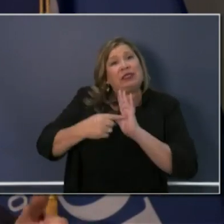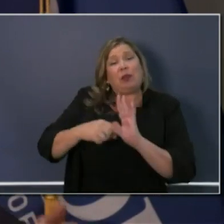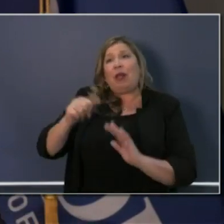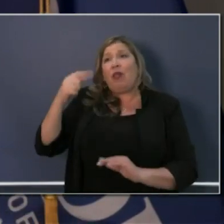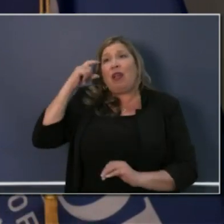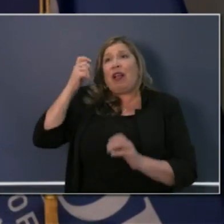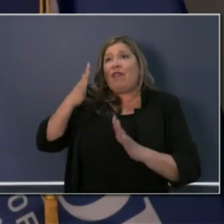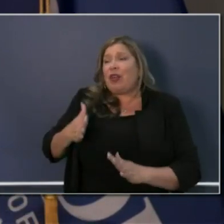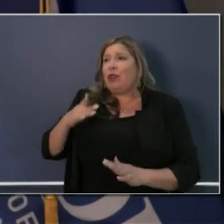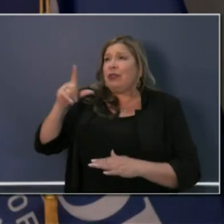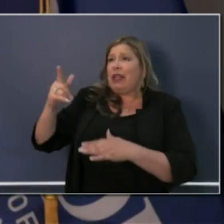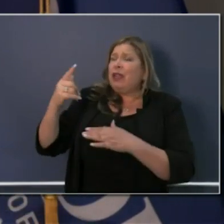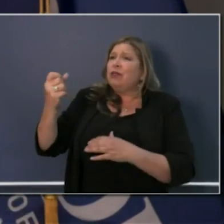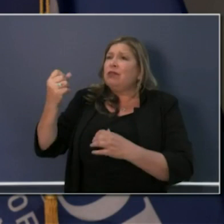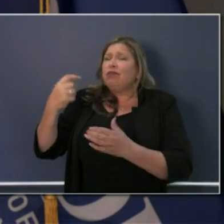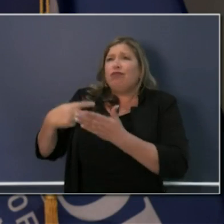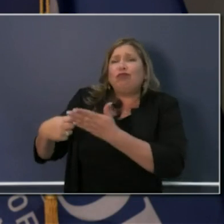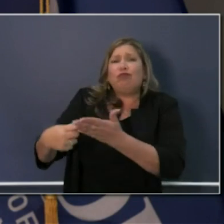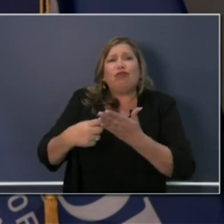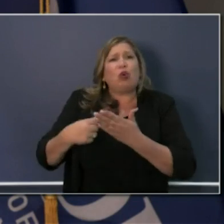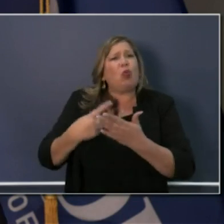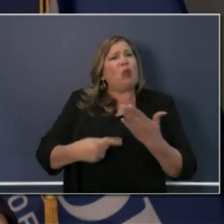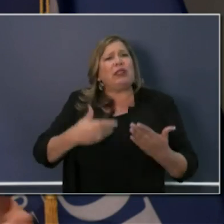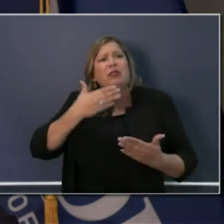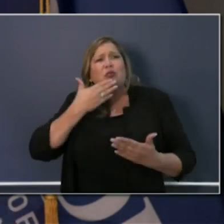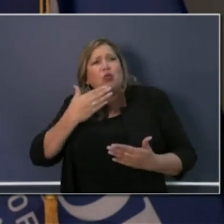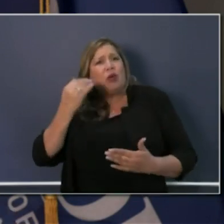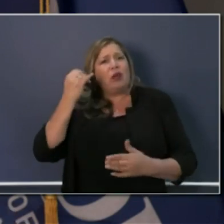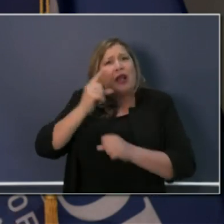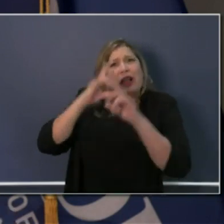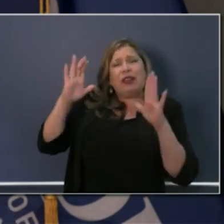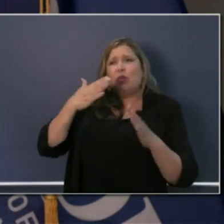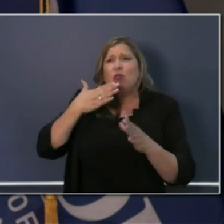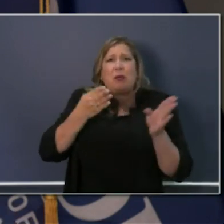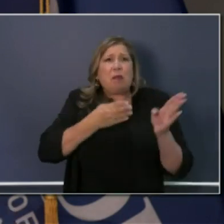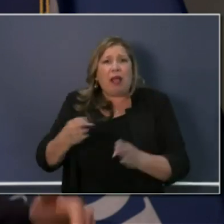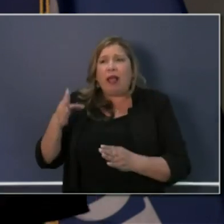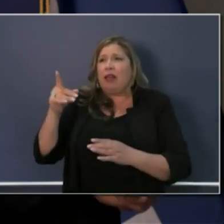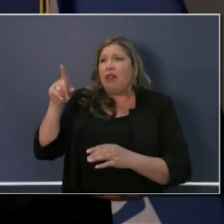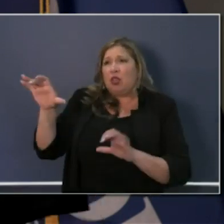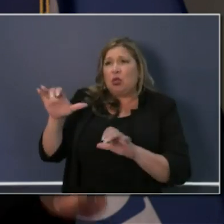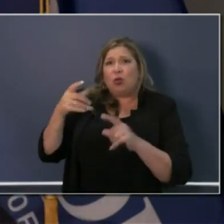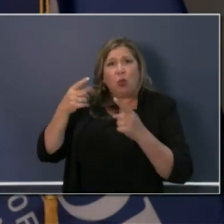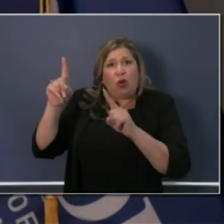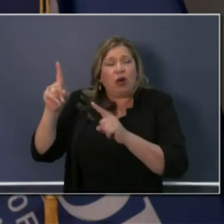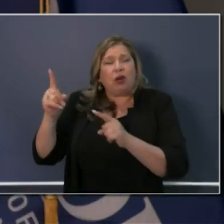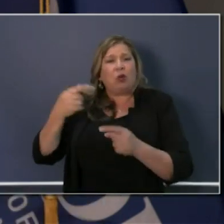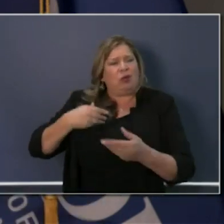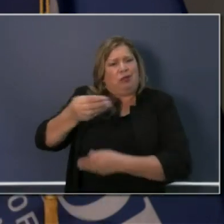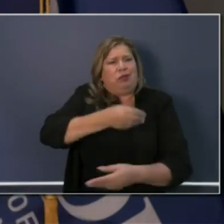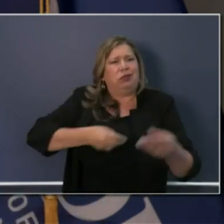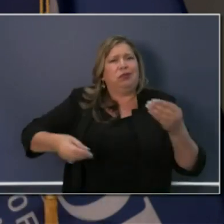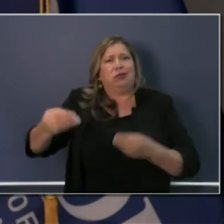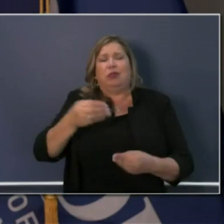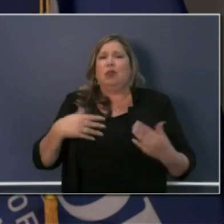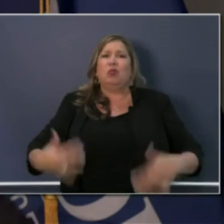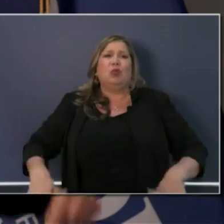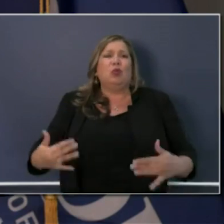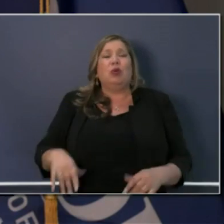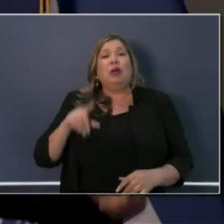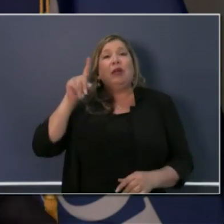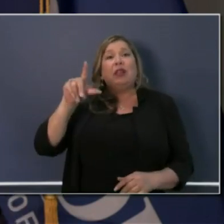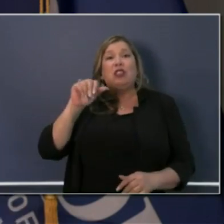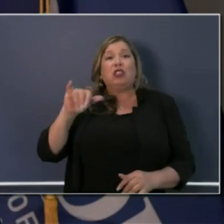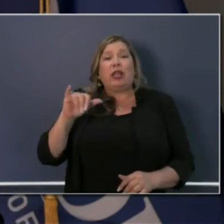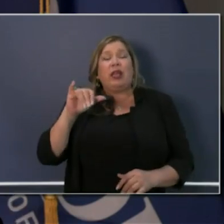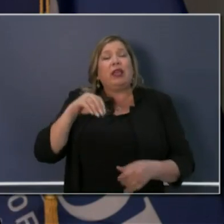practices with other governors. And I just want to applaud the incredible leadership, the stress that's been placed on Jay Inslee up in Washington State, Governor